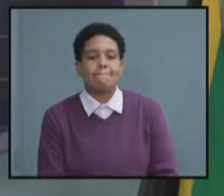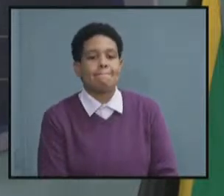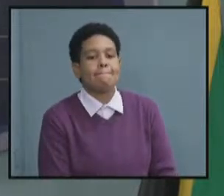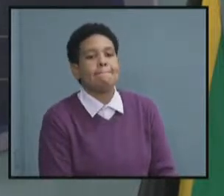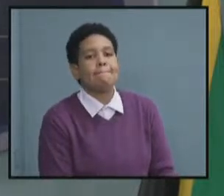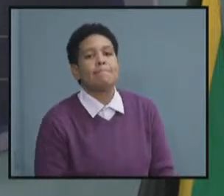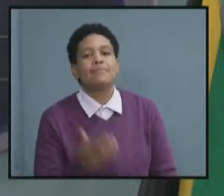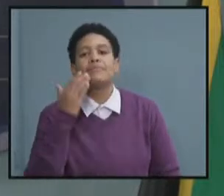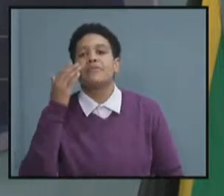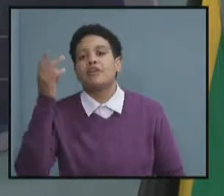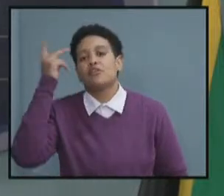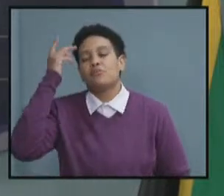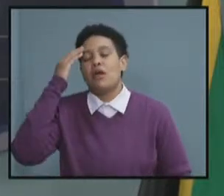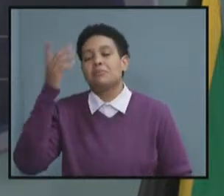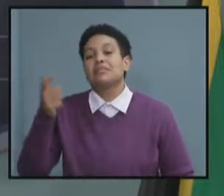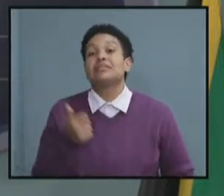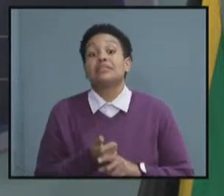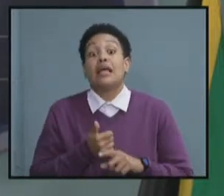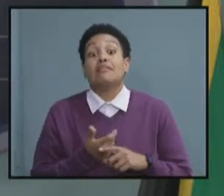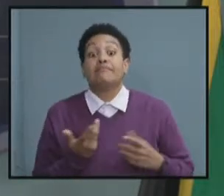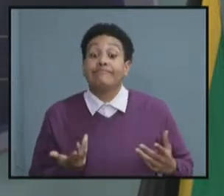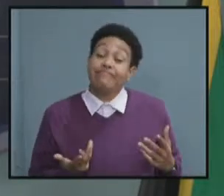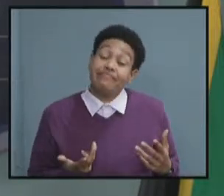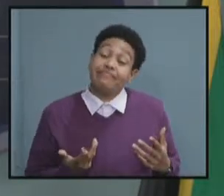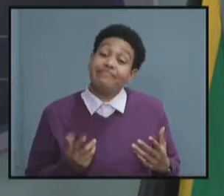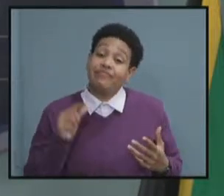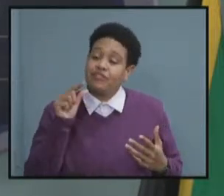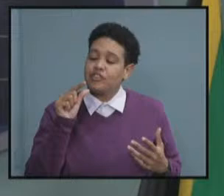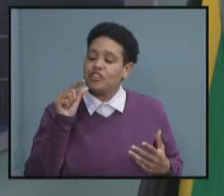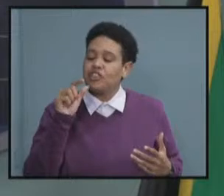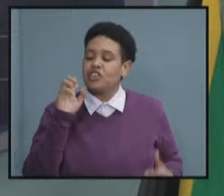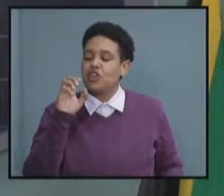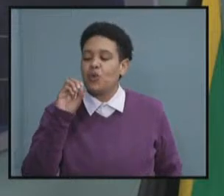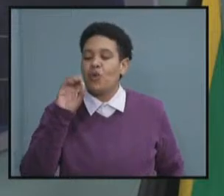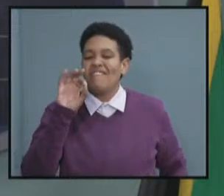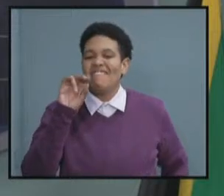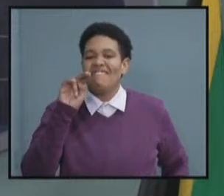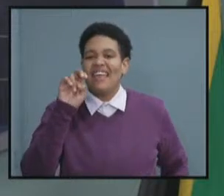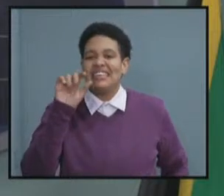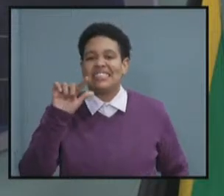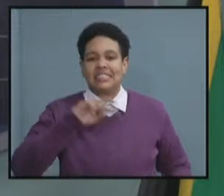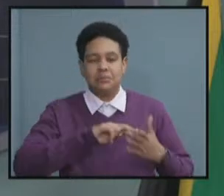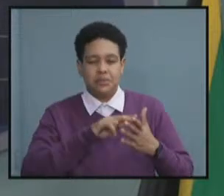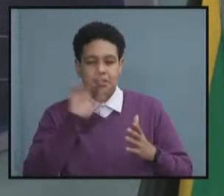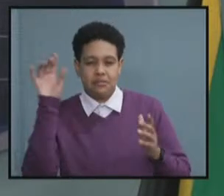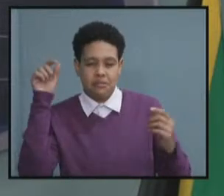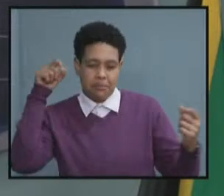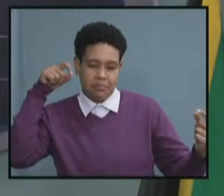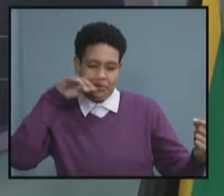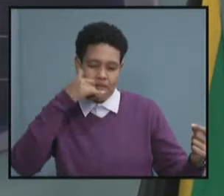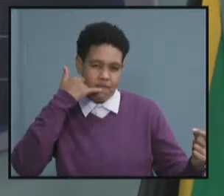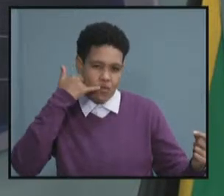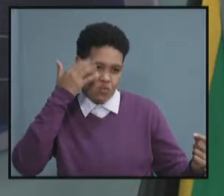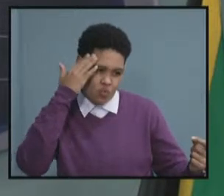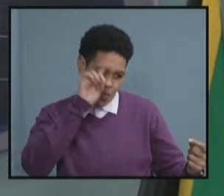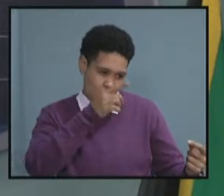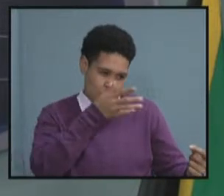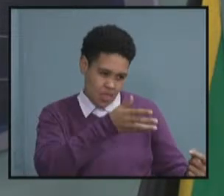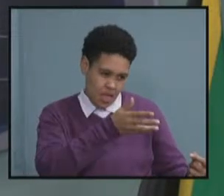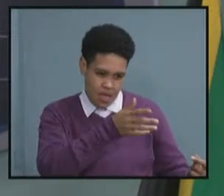Thank you, Prime Minister. The geofencing that is being used is part